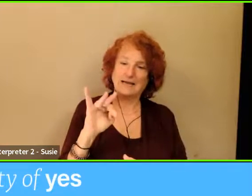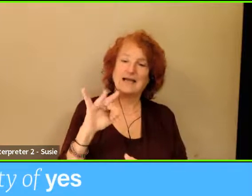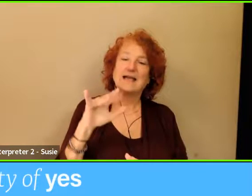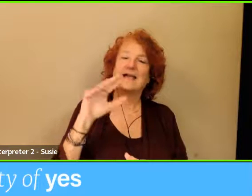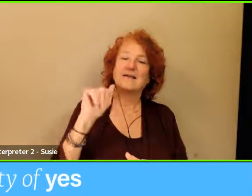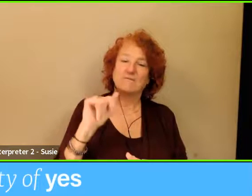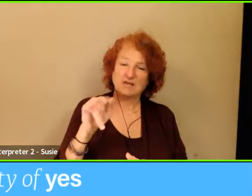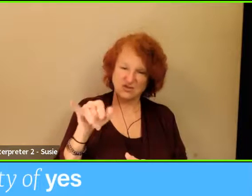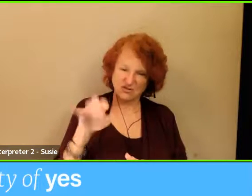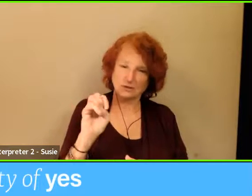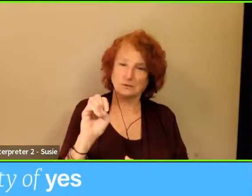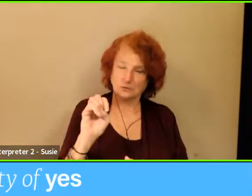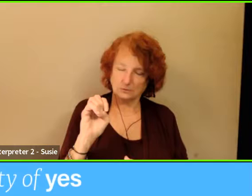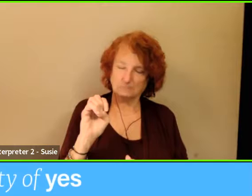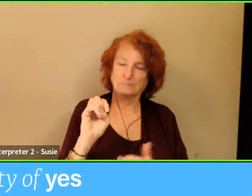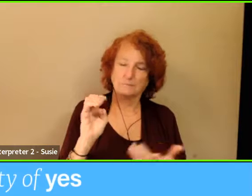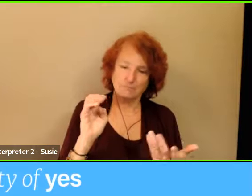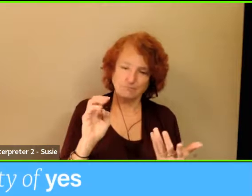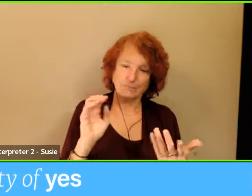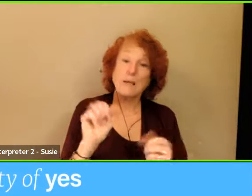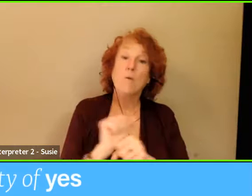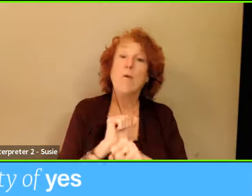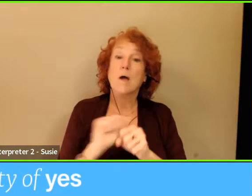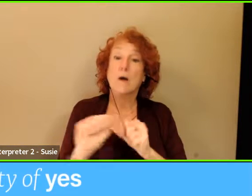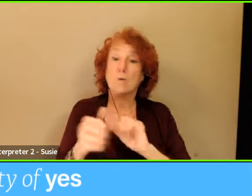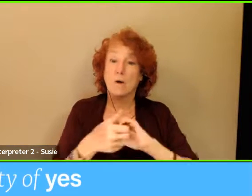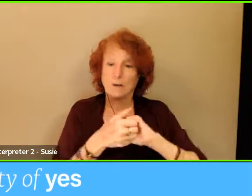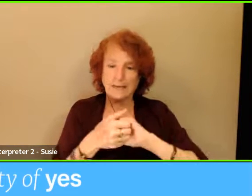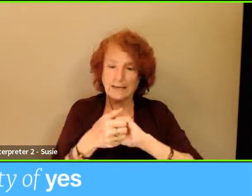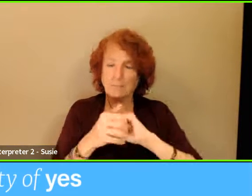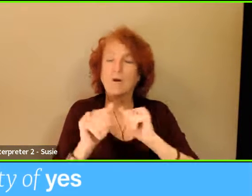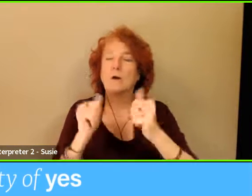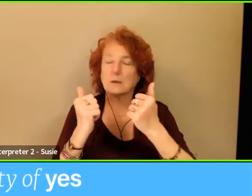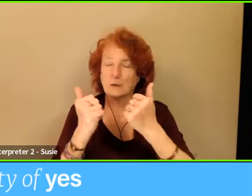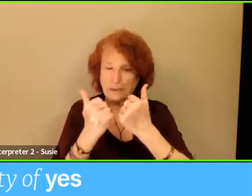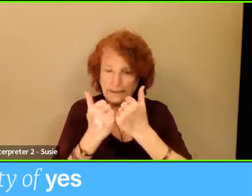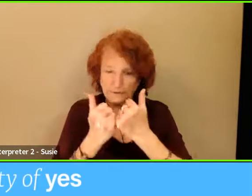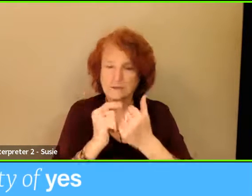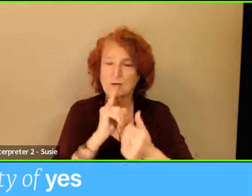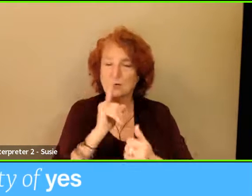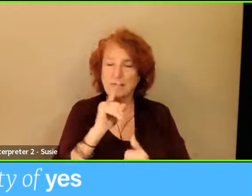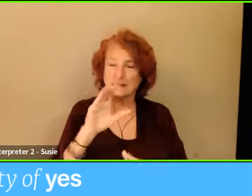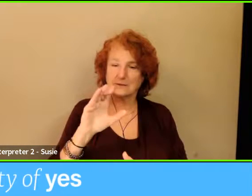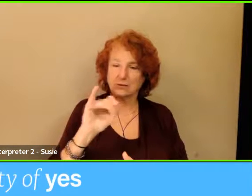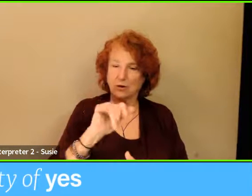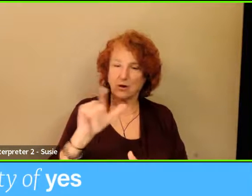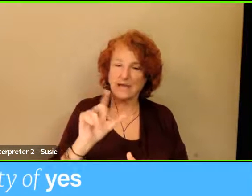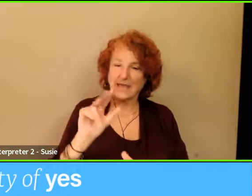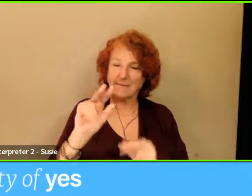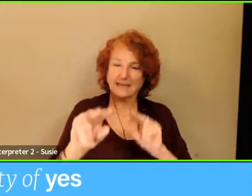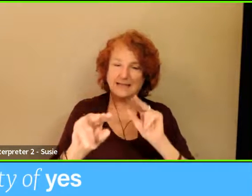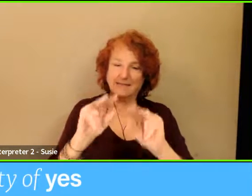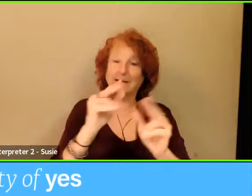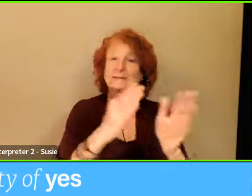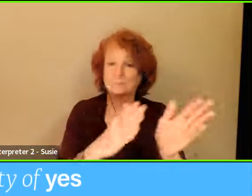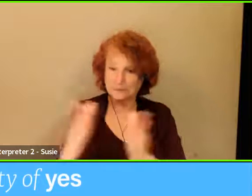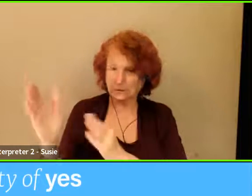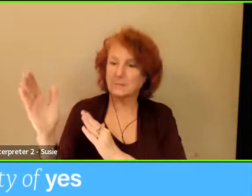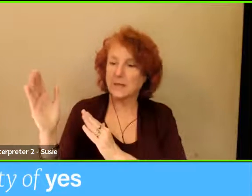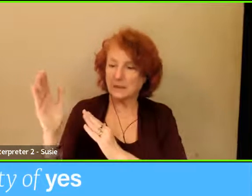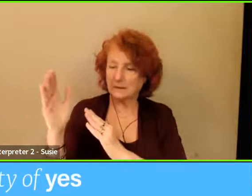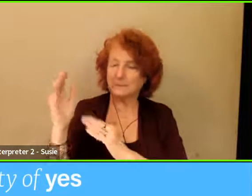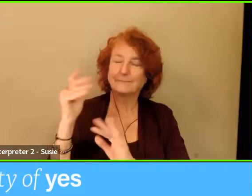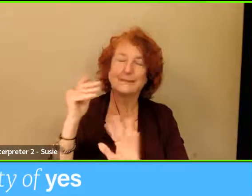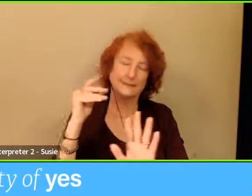rezonings have, though we are working with our partner agencies to ensure that capital investments are planned according to future demand. But yeah, definitely hear that